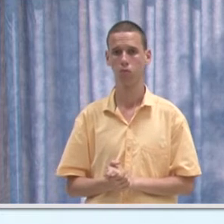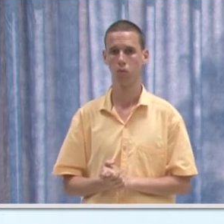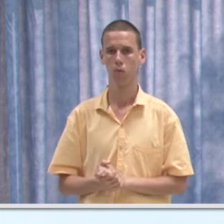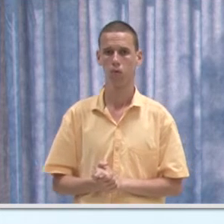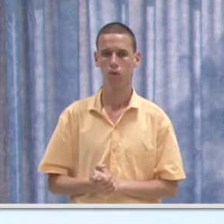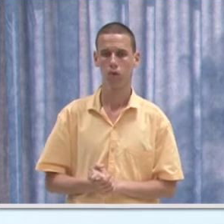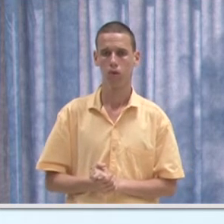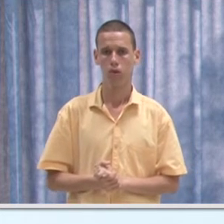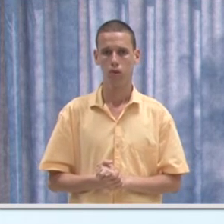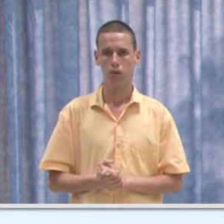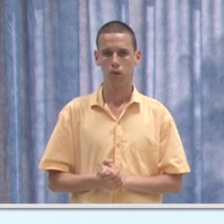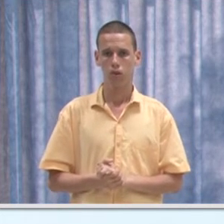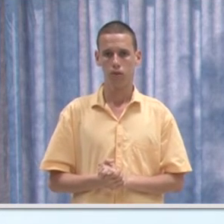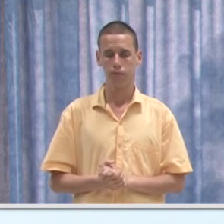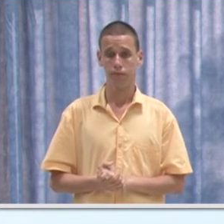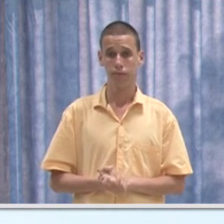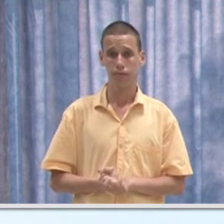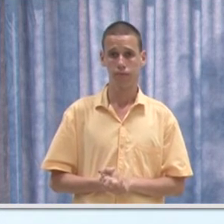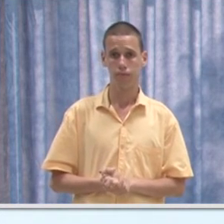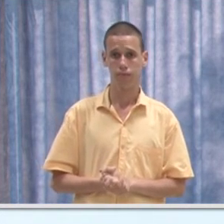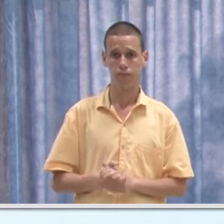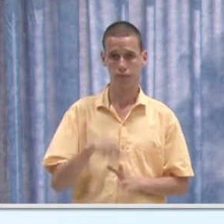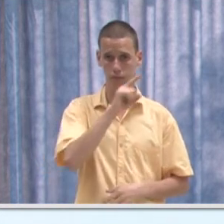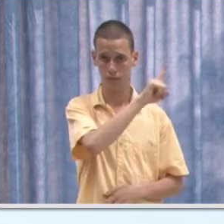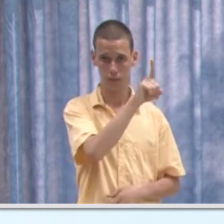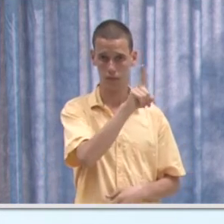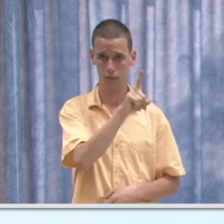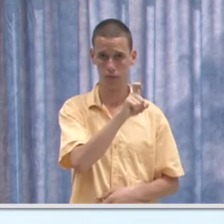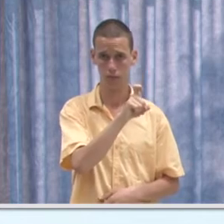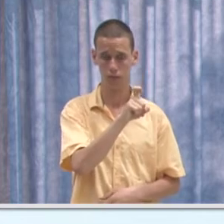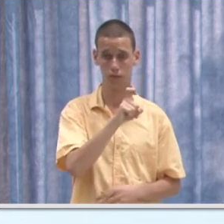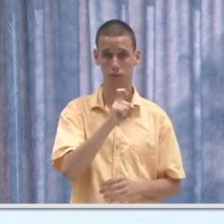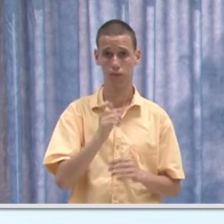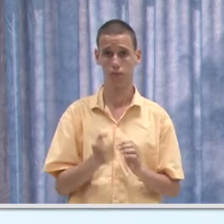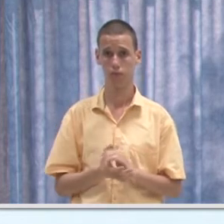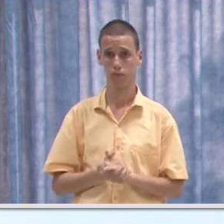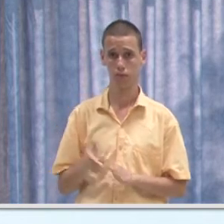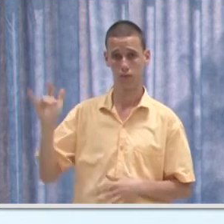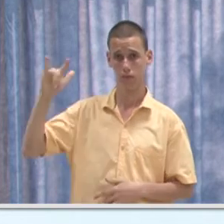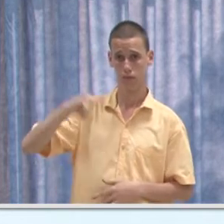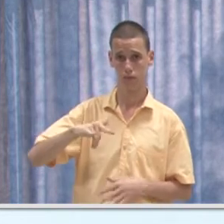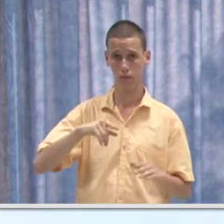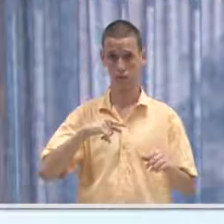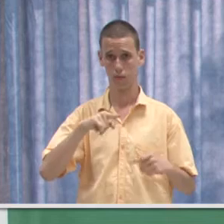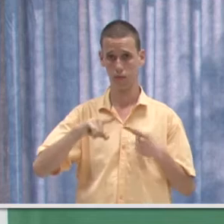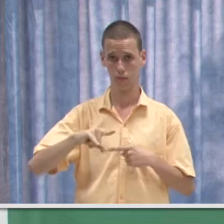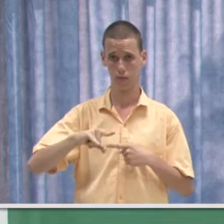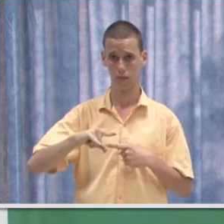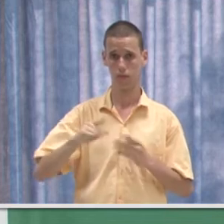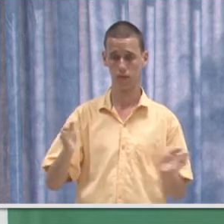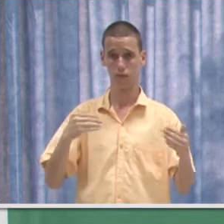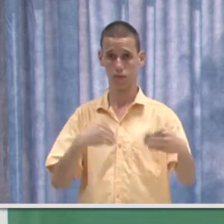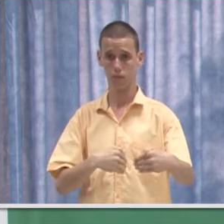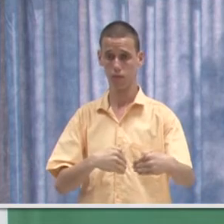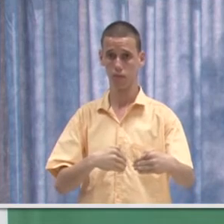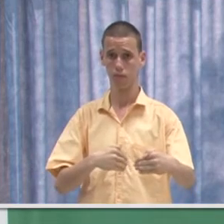Sorry? The supplies will include more HCQ, or it will be general medical supplies? No, not HCQ, just the other medicine. Yeah,